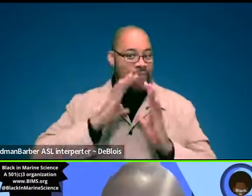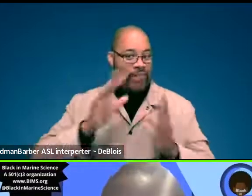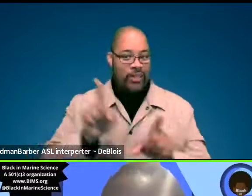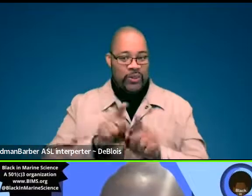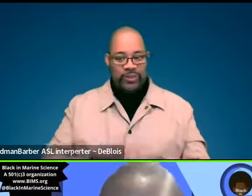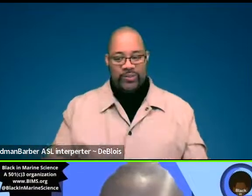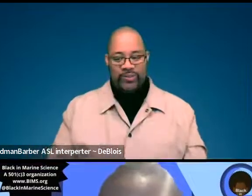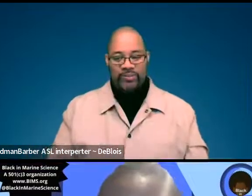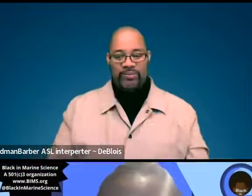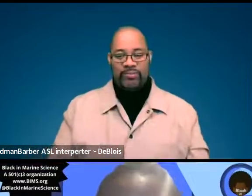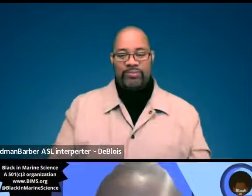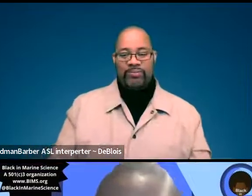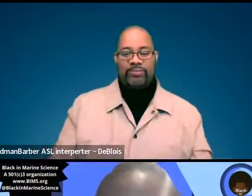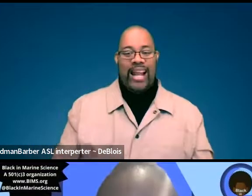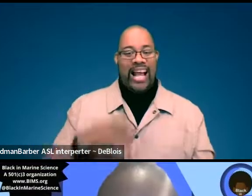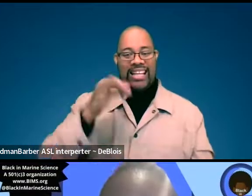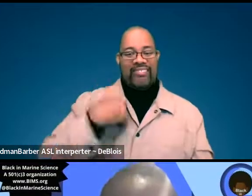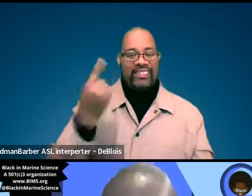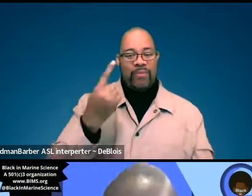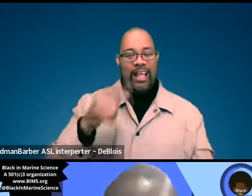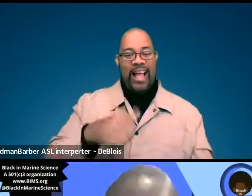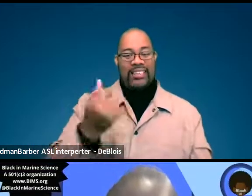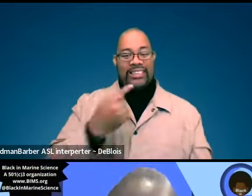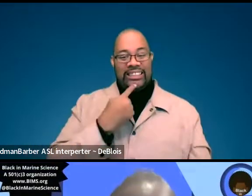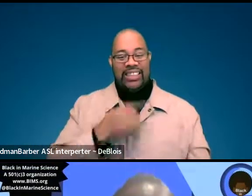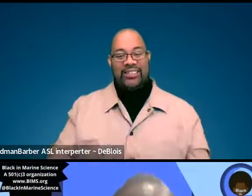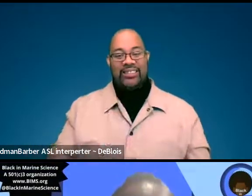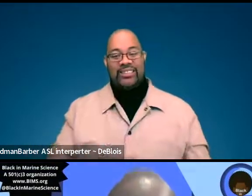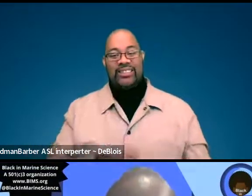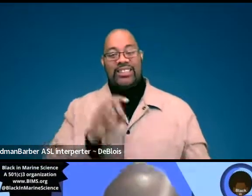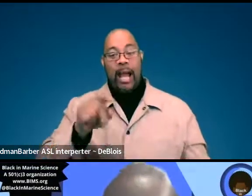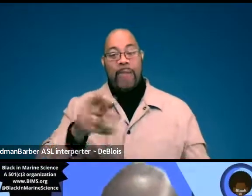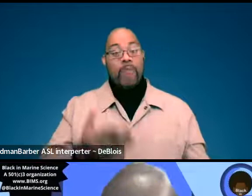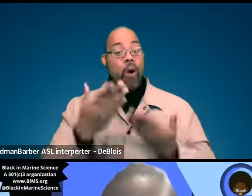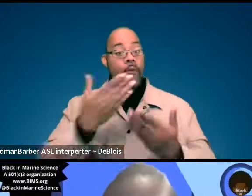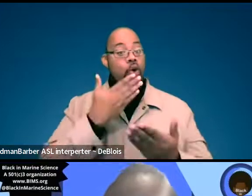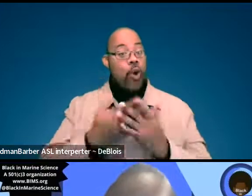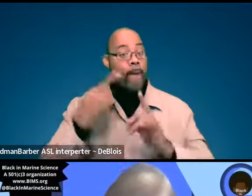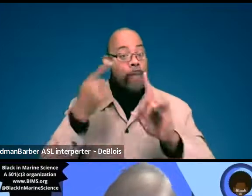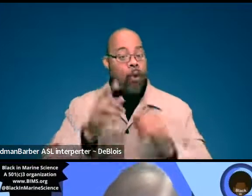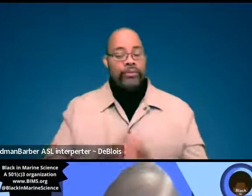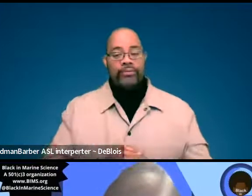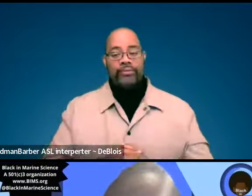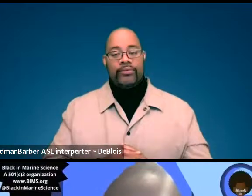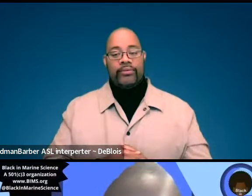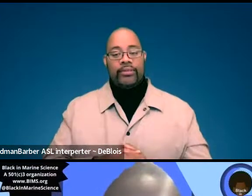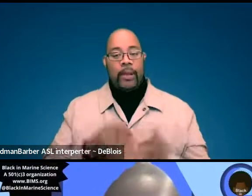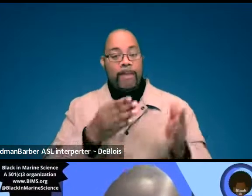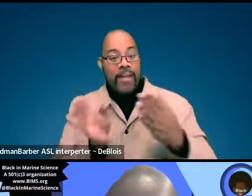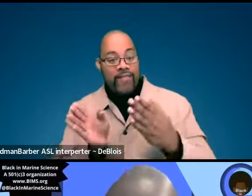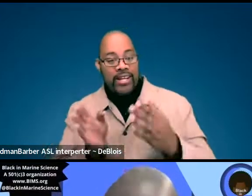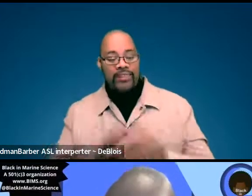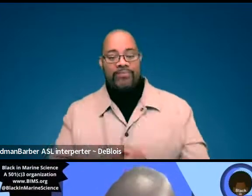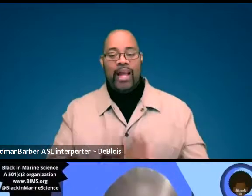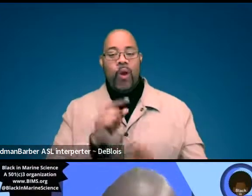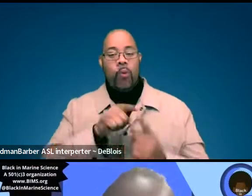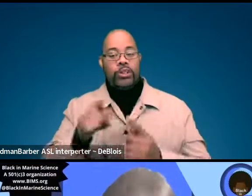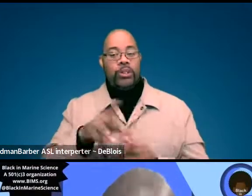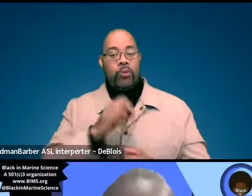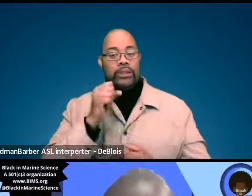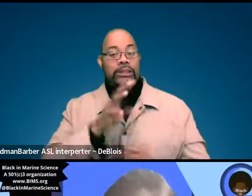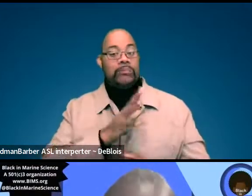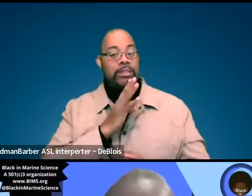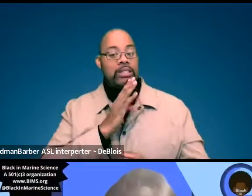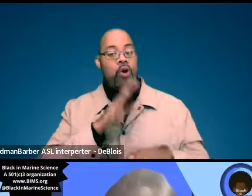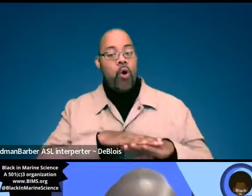too. I did have something else to say. Yeah. Diamond brought up a great point of pivoting. And when she was